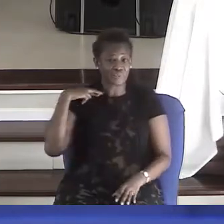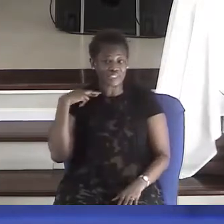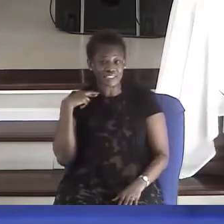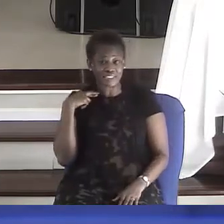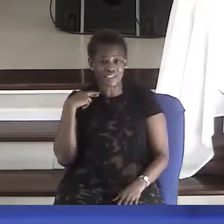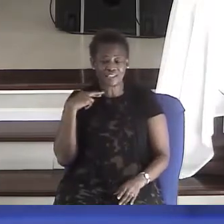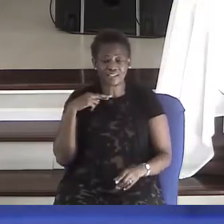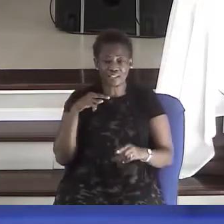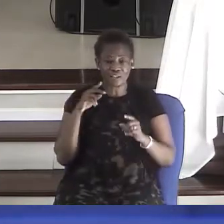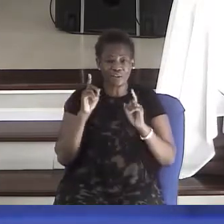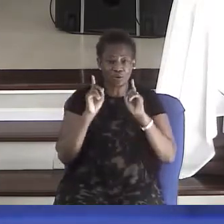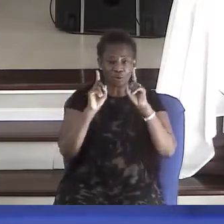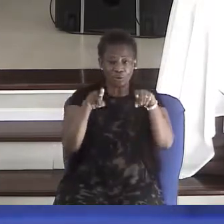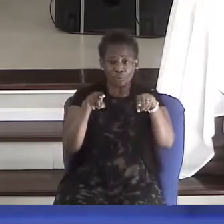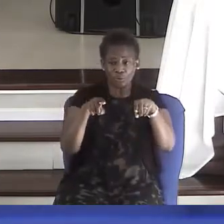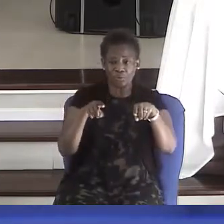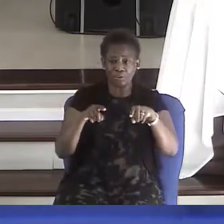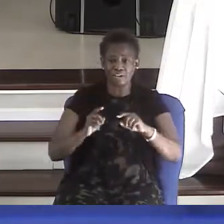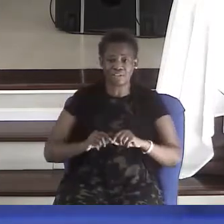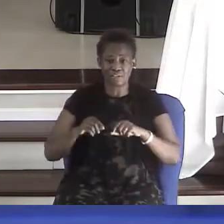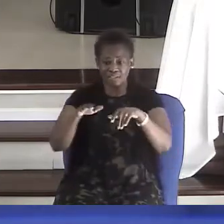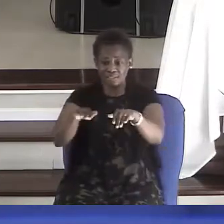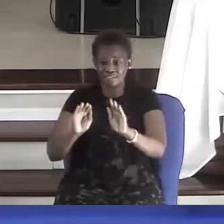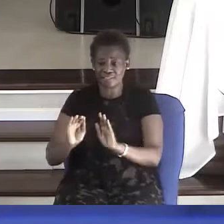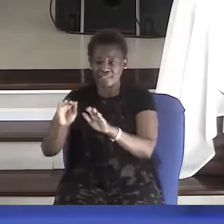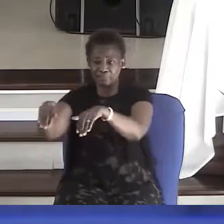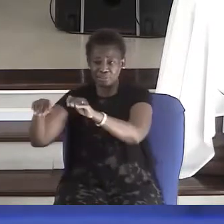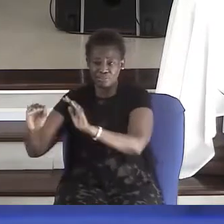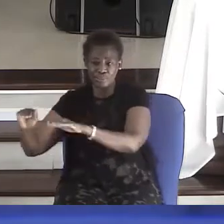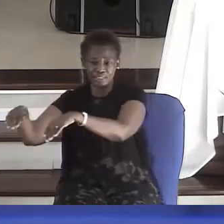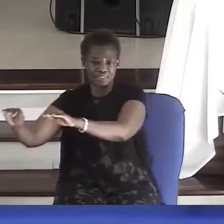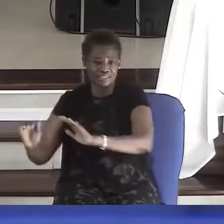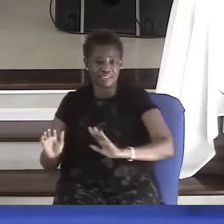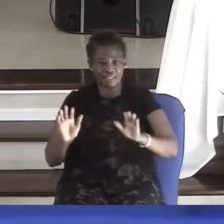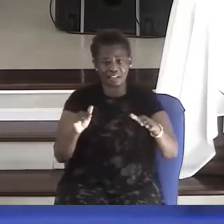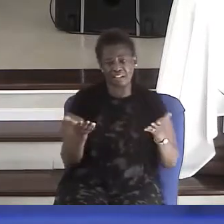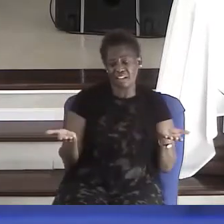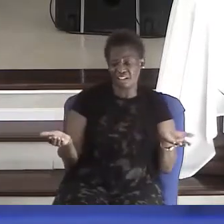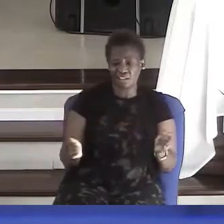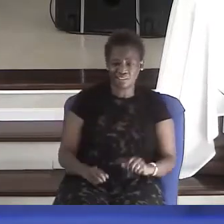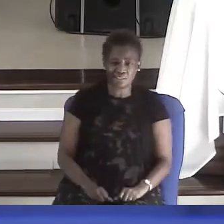these public cemeteries. And it's tough going.